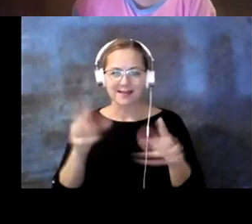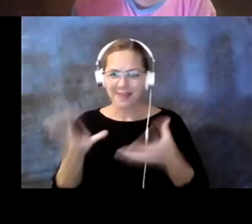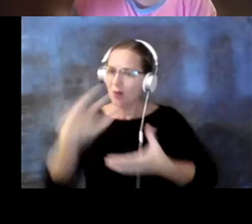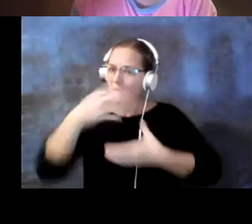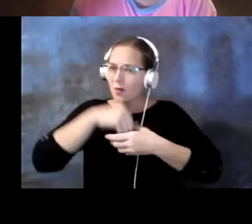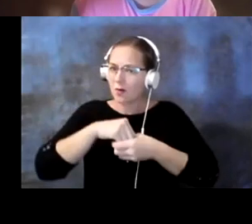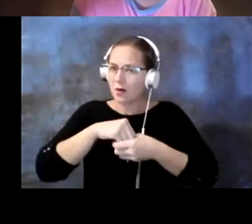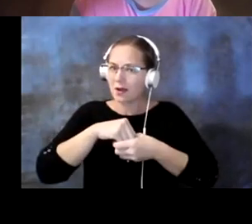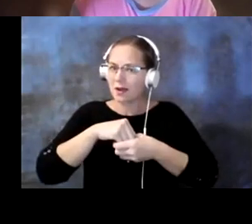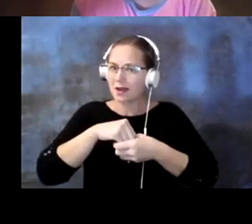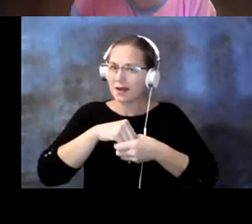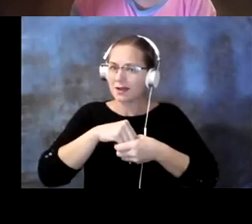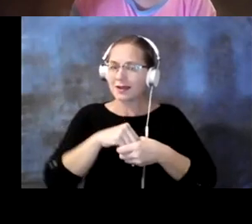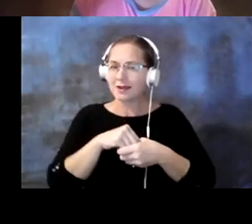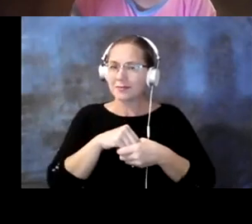life. Like